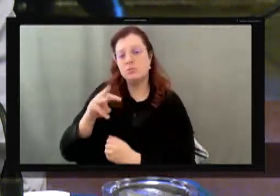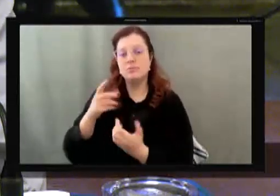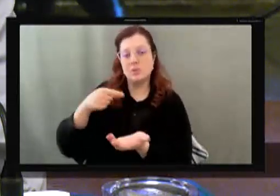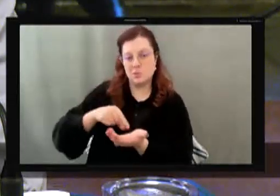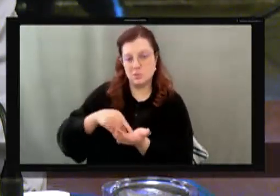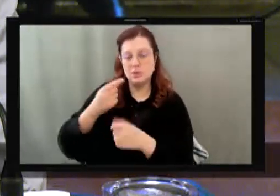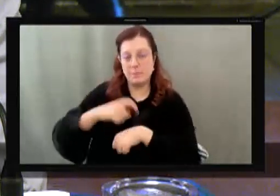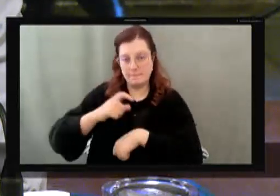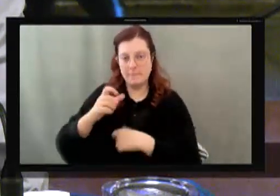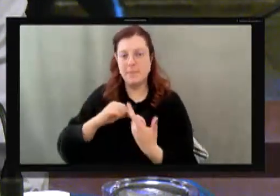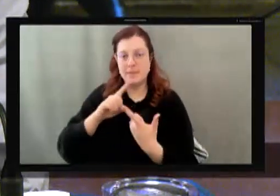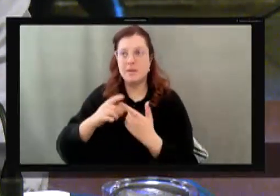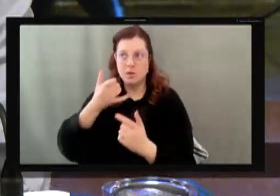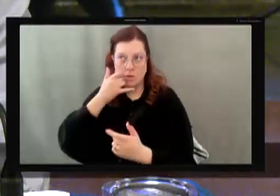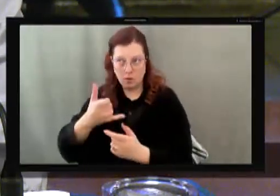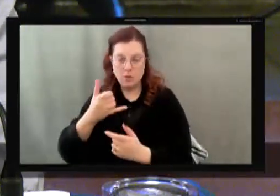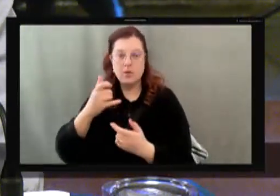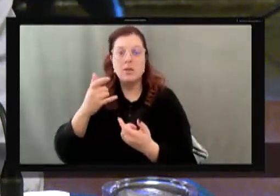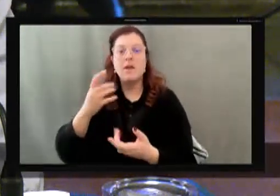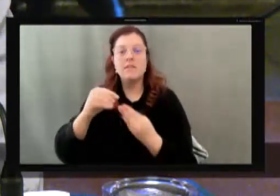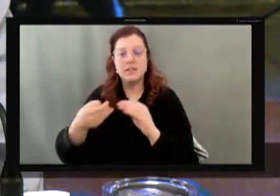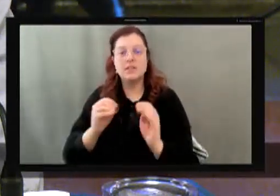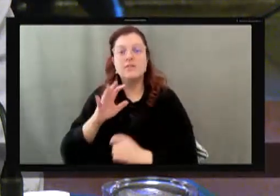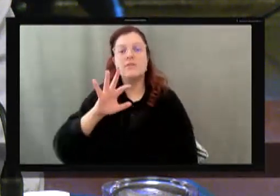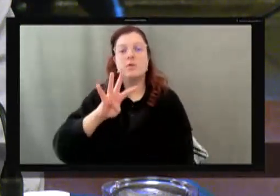call the clerk's office at